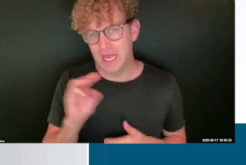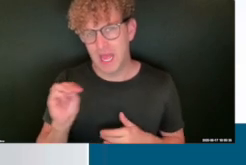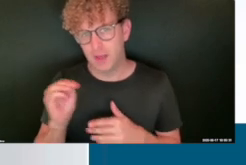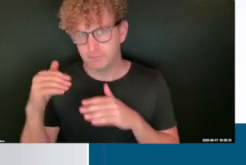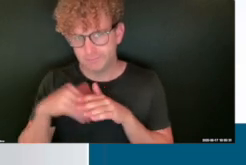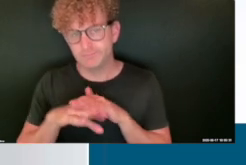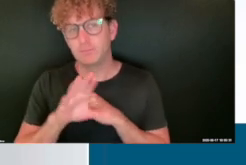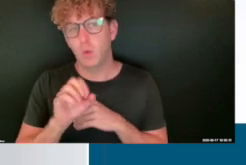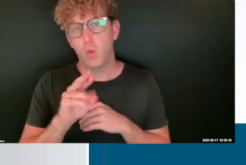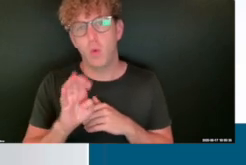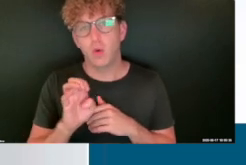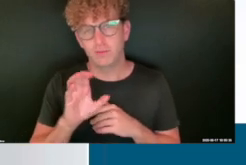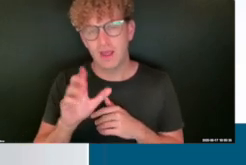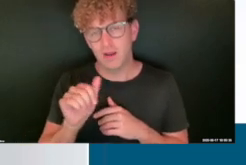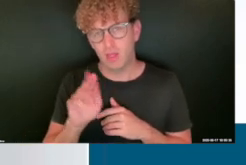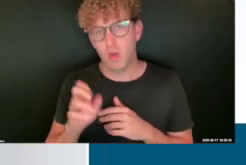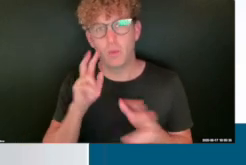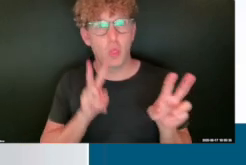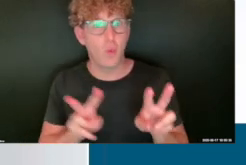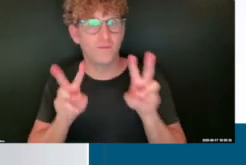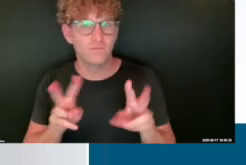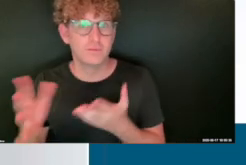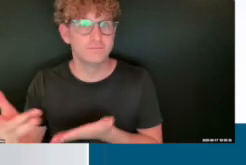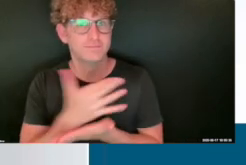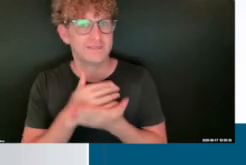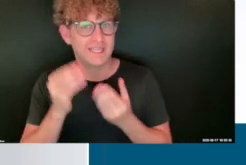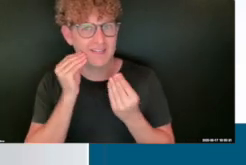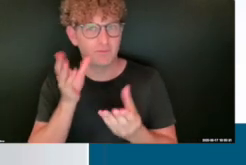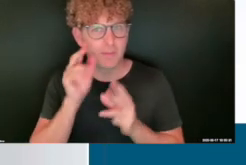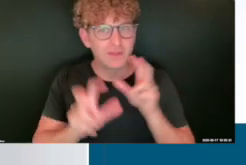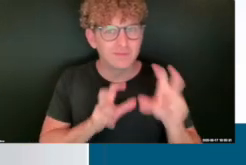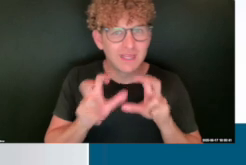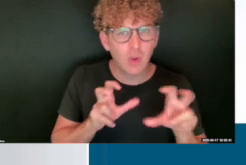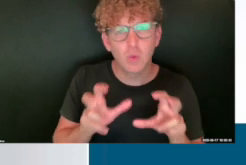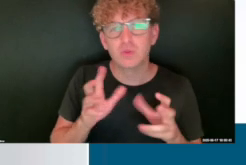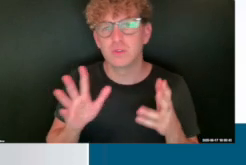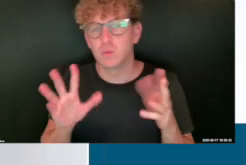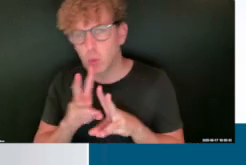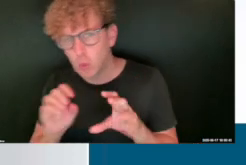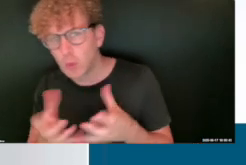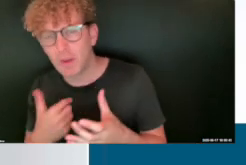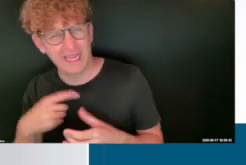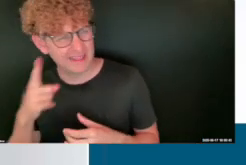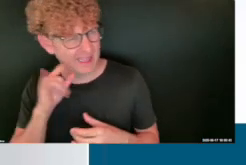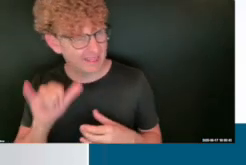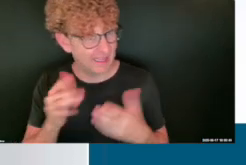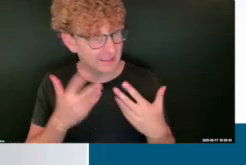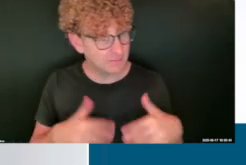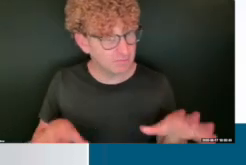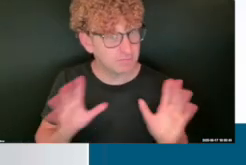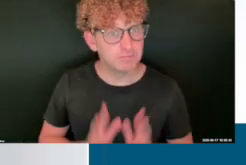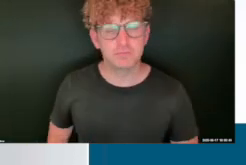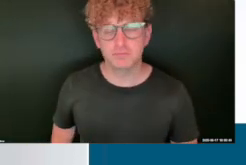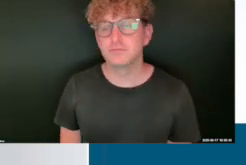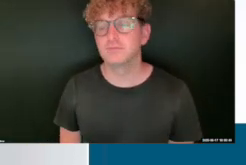And especially for those that are most affected by our incentive projects. We encourage you to